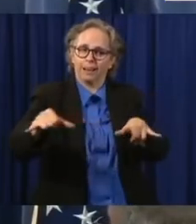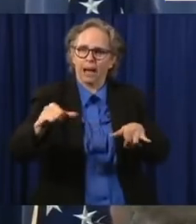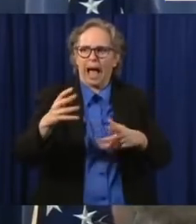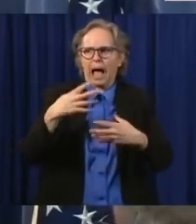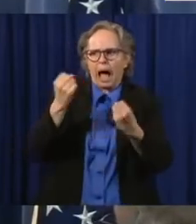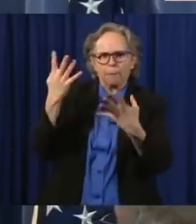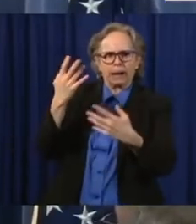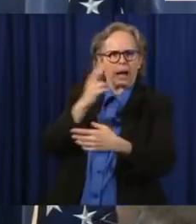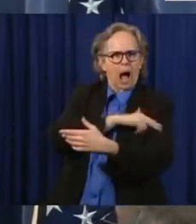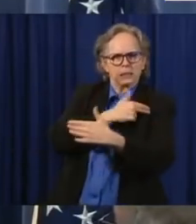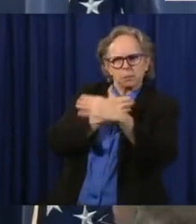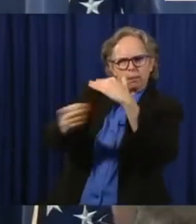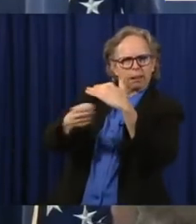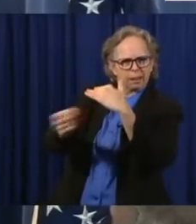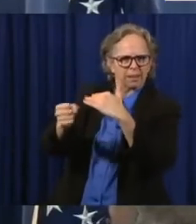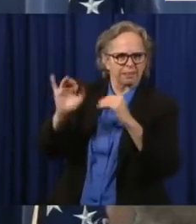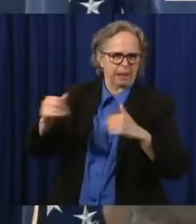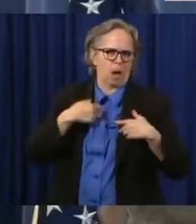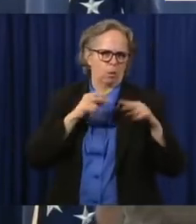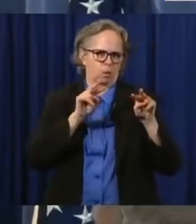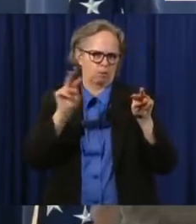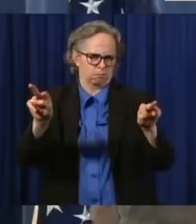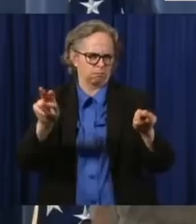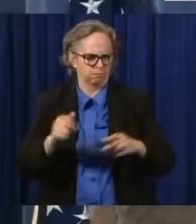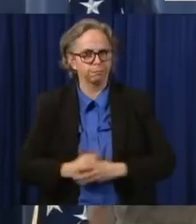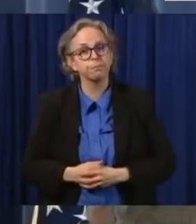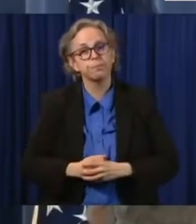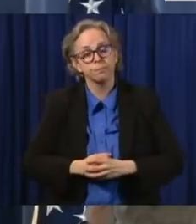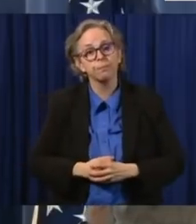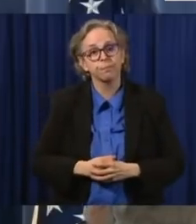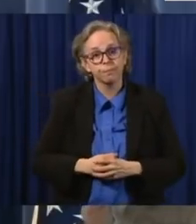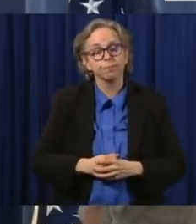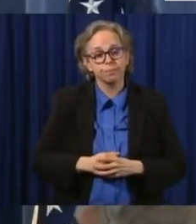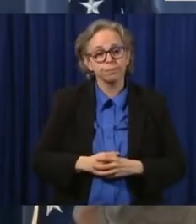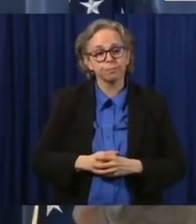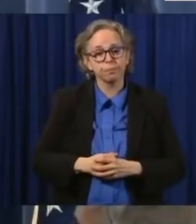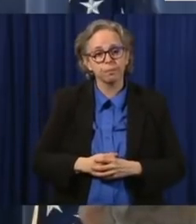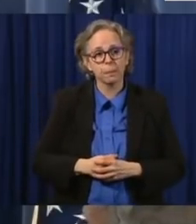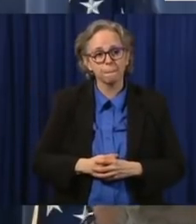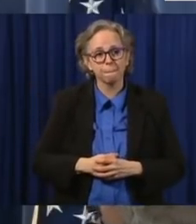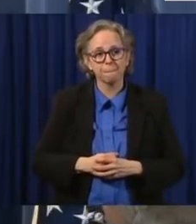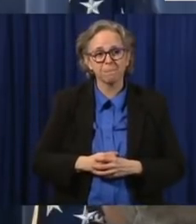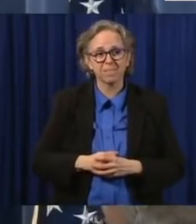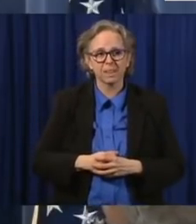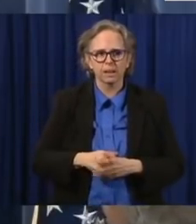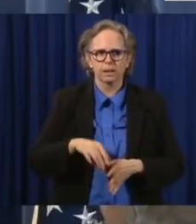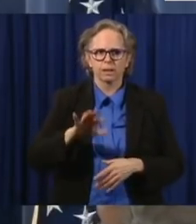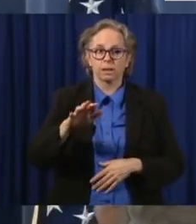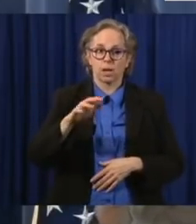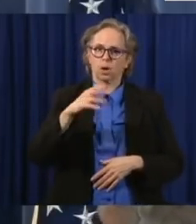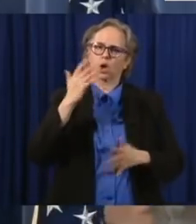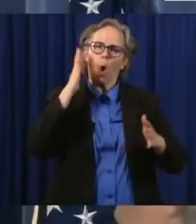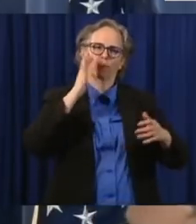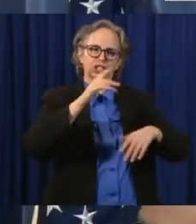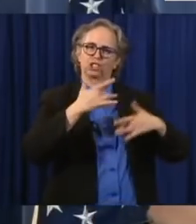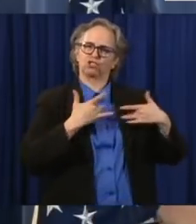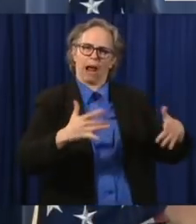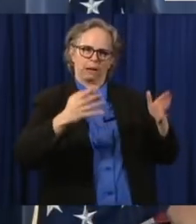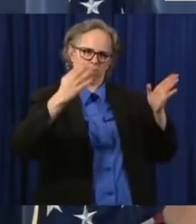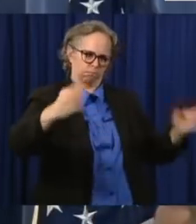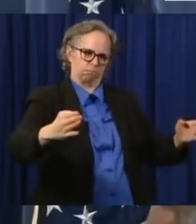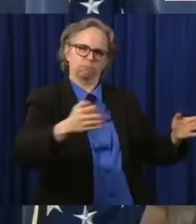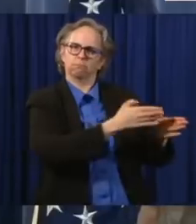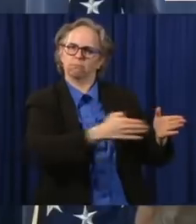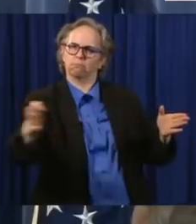again, to look at this from a 21-day trend, and we will see that in the last